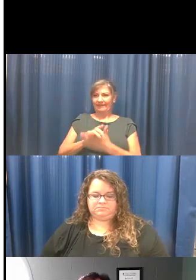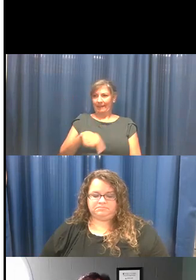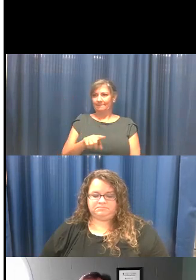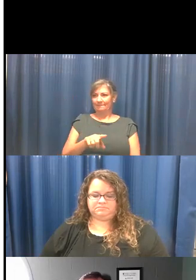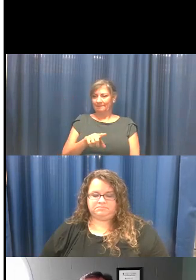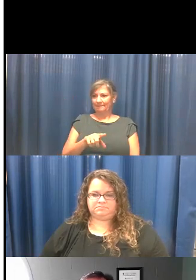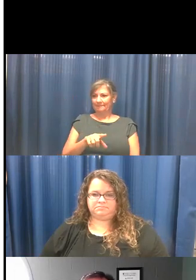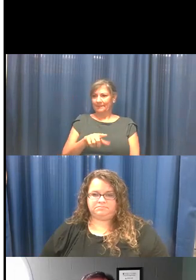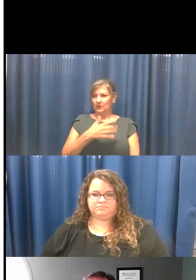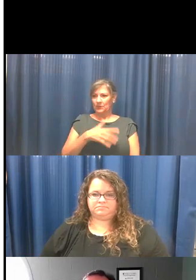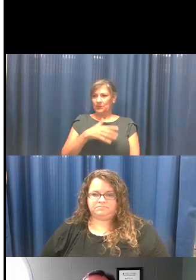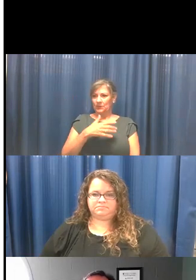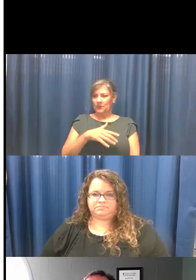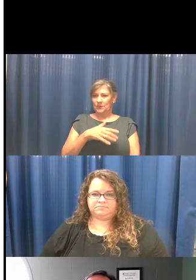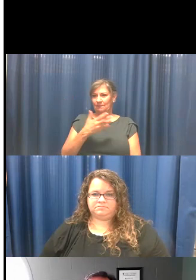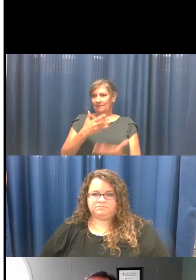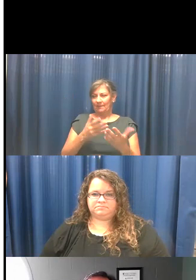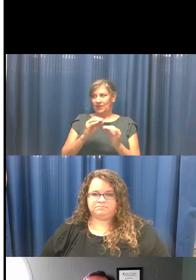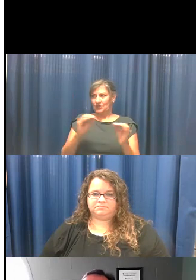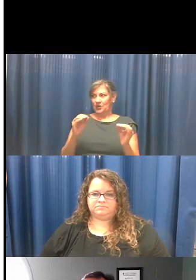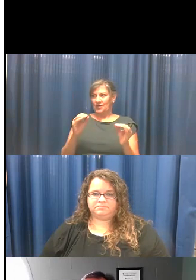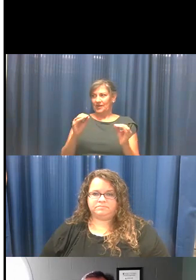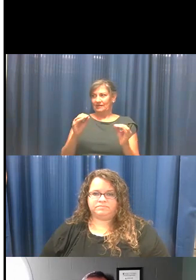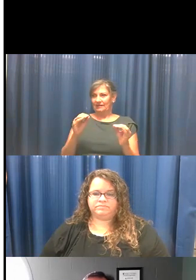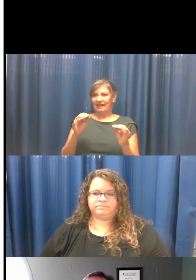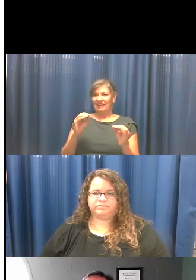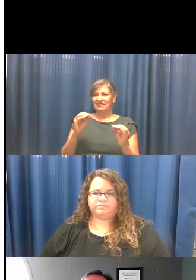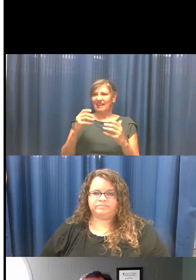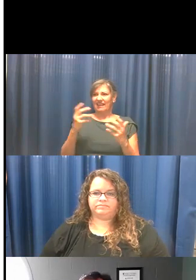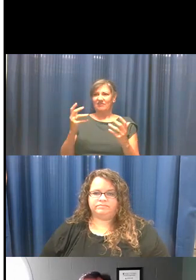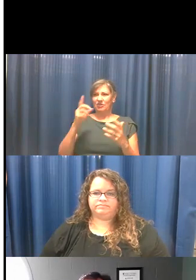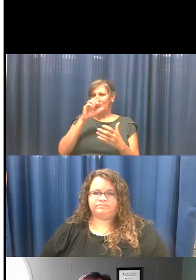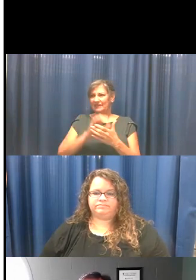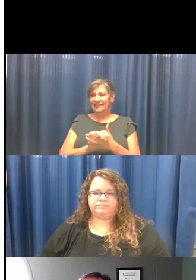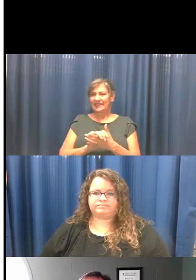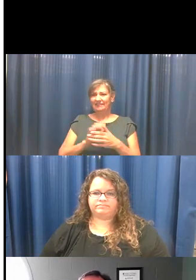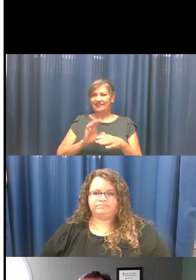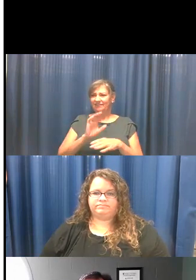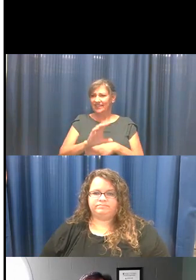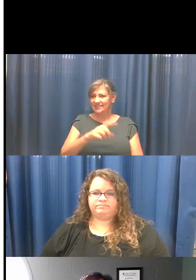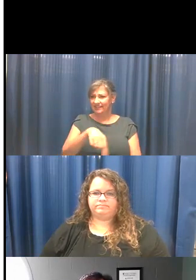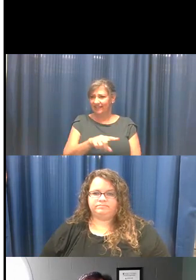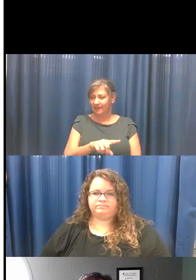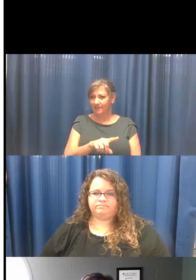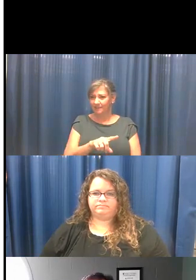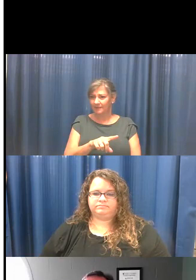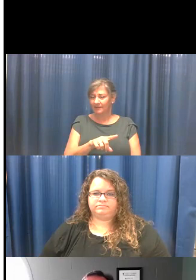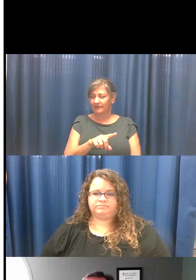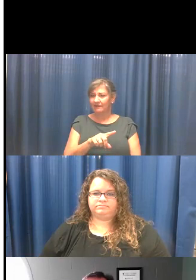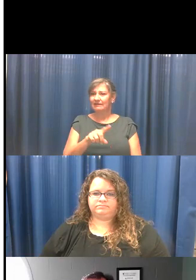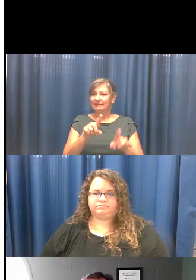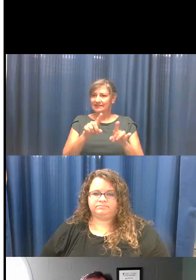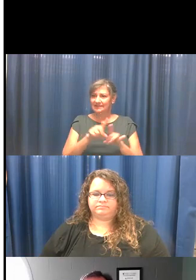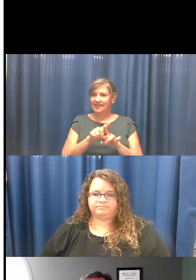And in that sense that maybe nobody has ever invested in them or believed in them the way that they have when